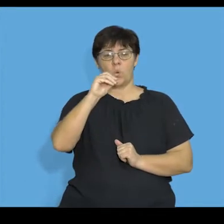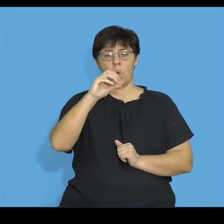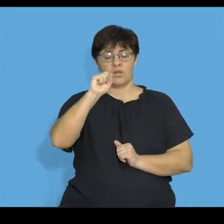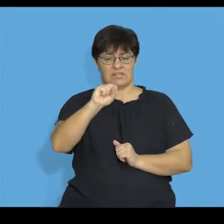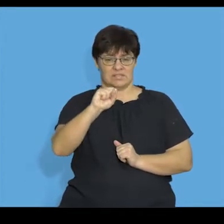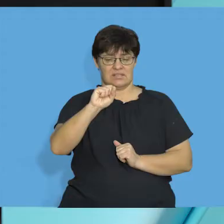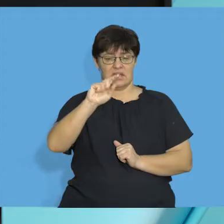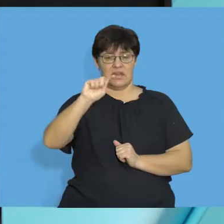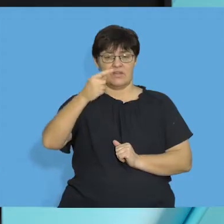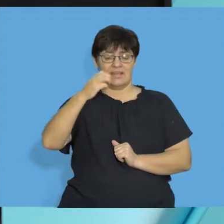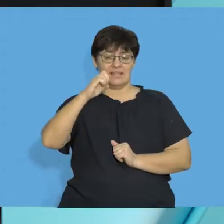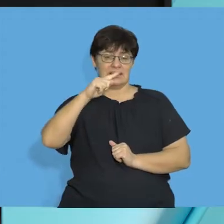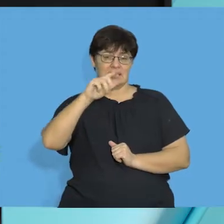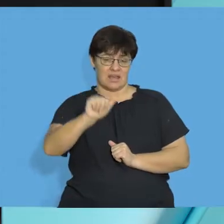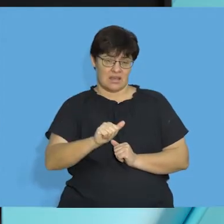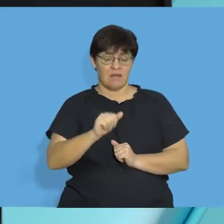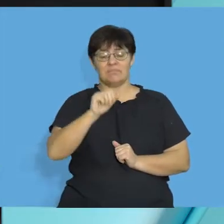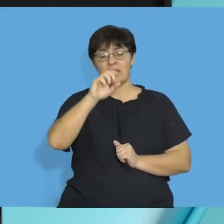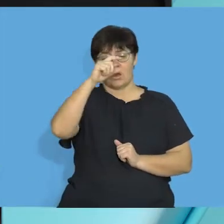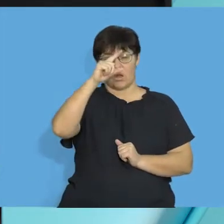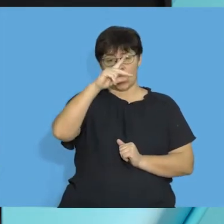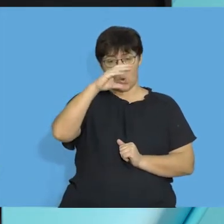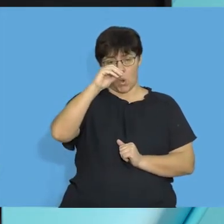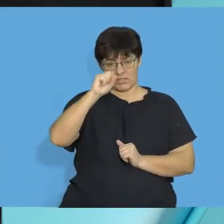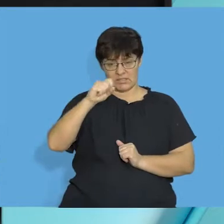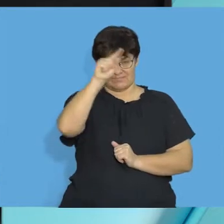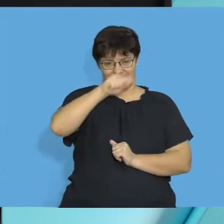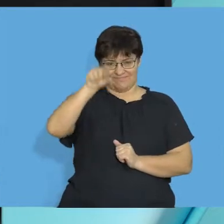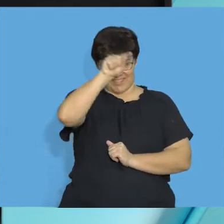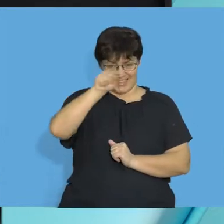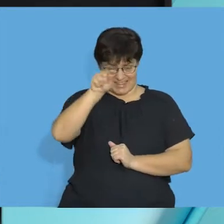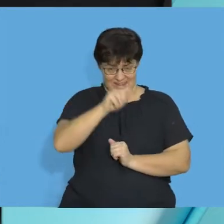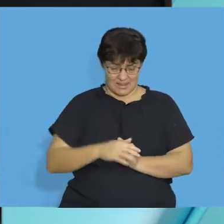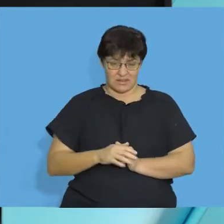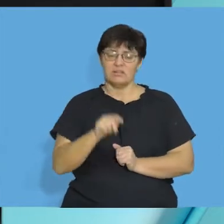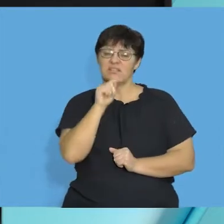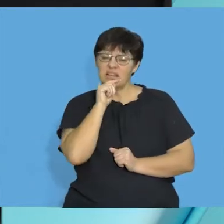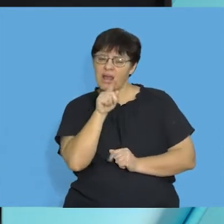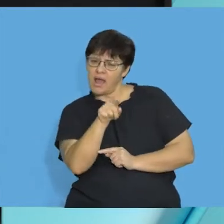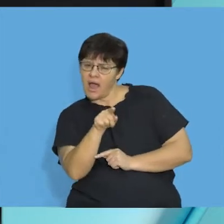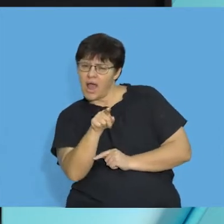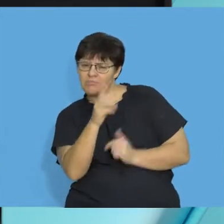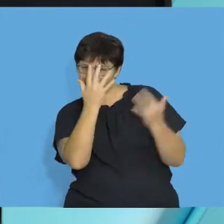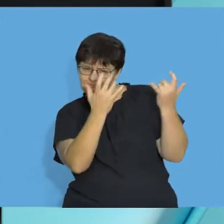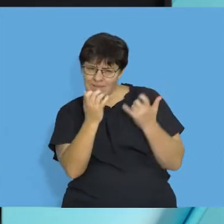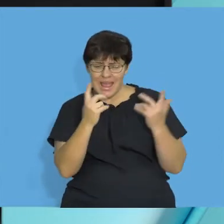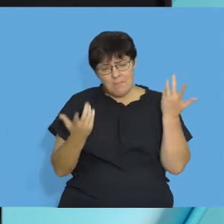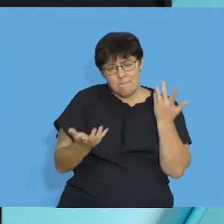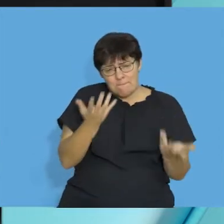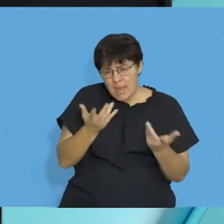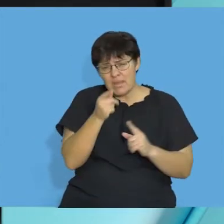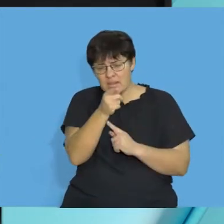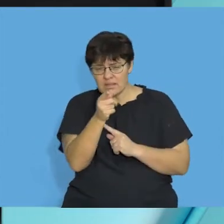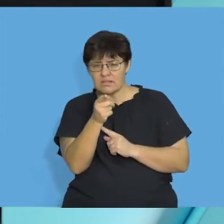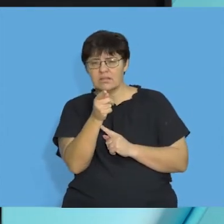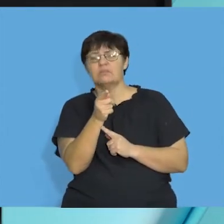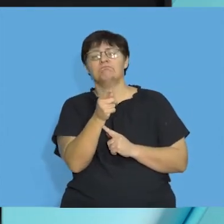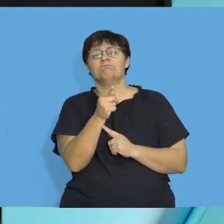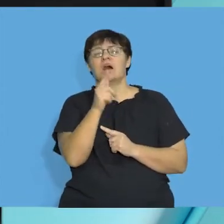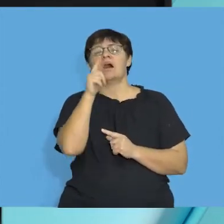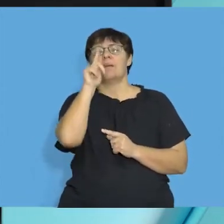work out what is the component of the area as if it was at 90 degrees. And so when we're